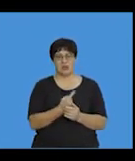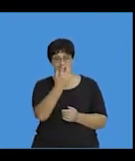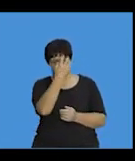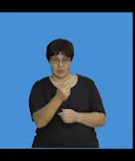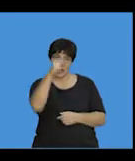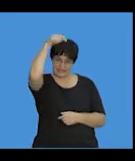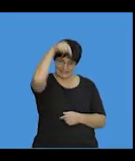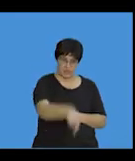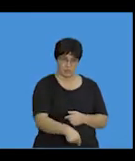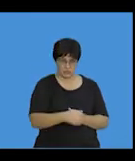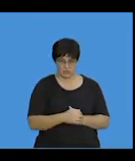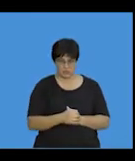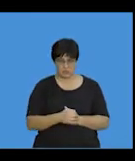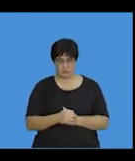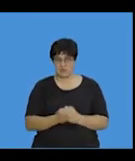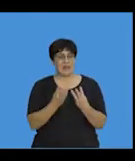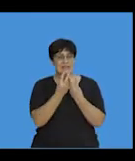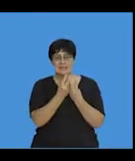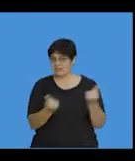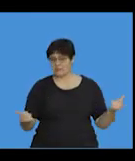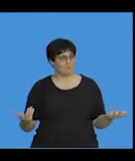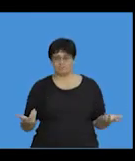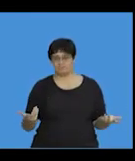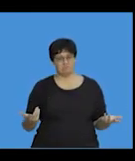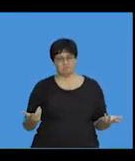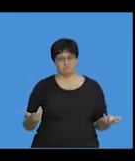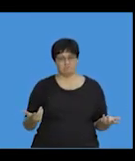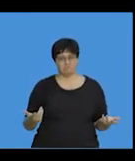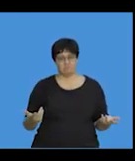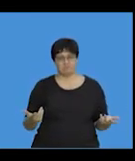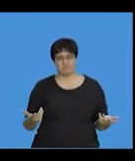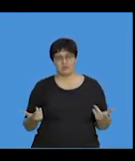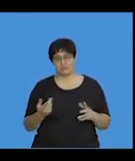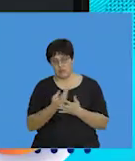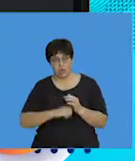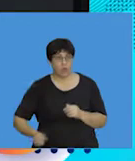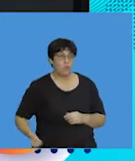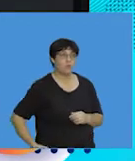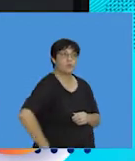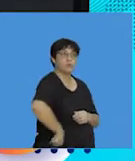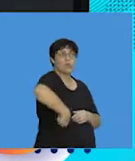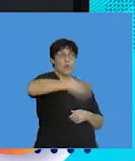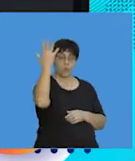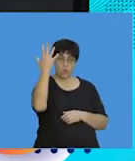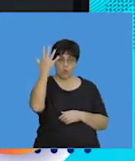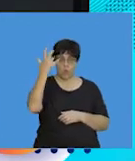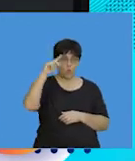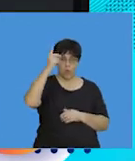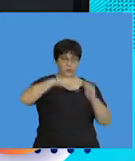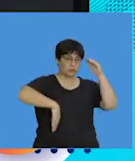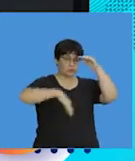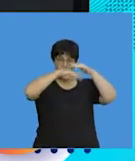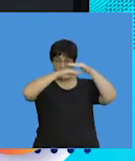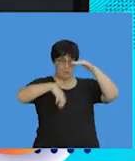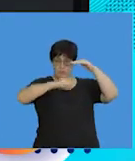acts down. And it doesn't disappear. Even if when we throw an object up and it gets to the top of